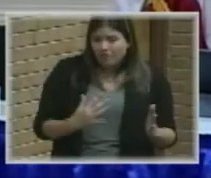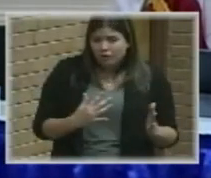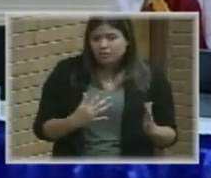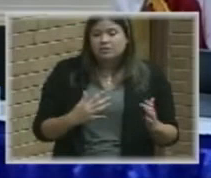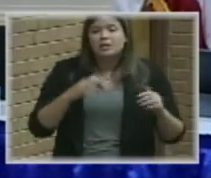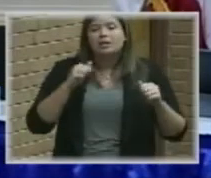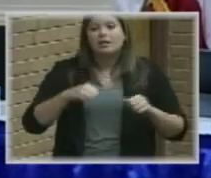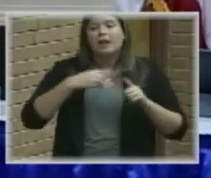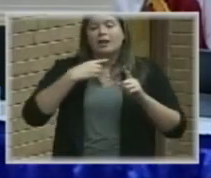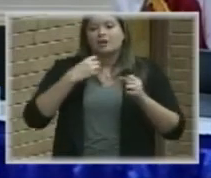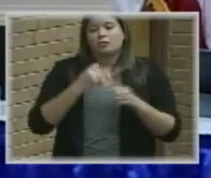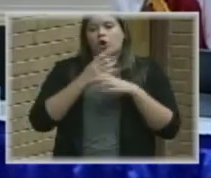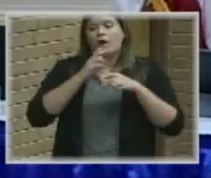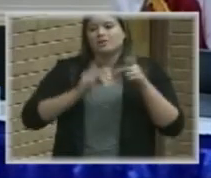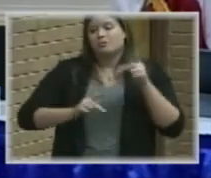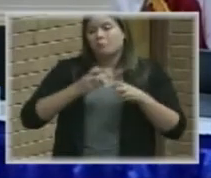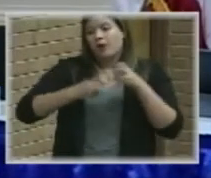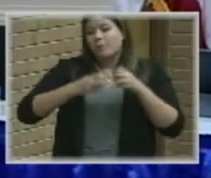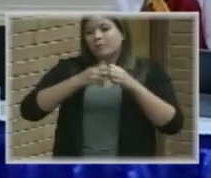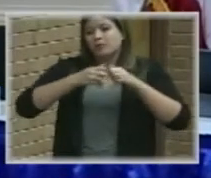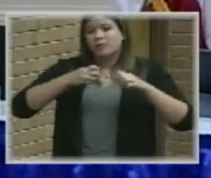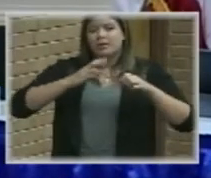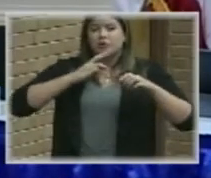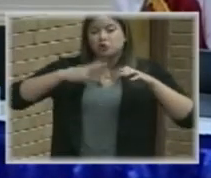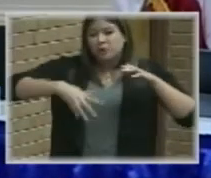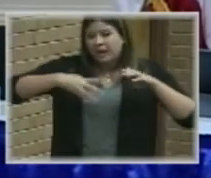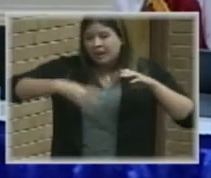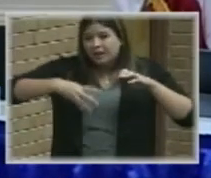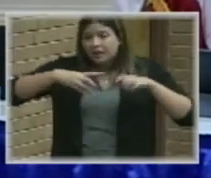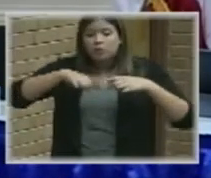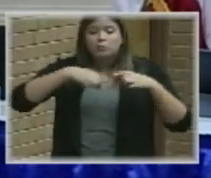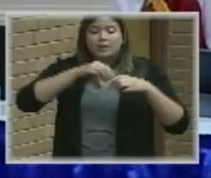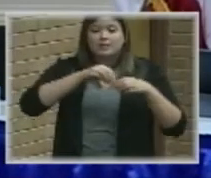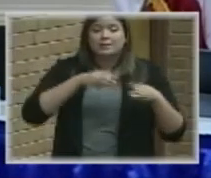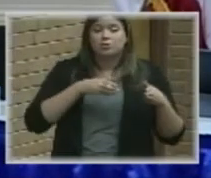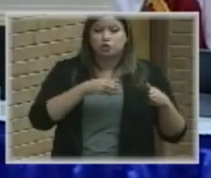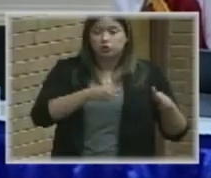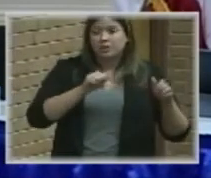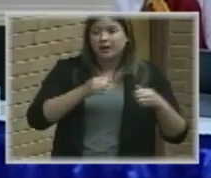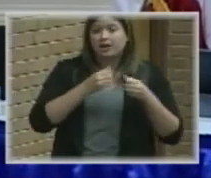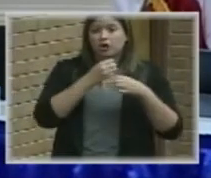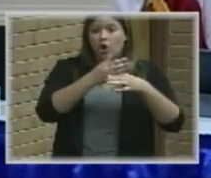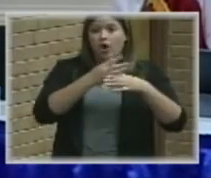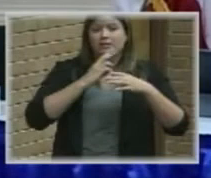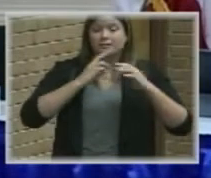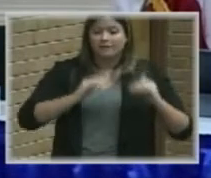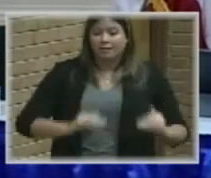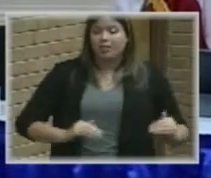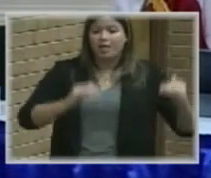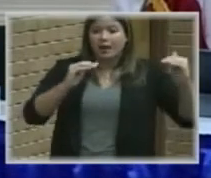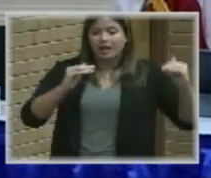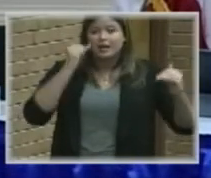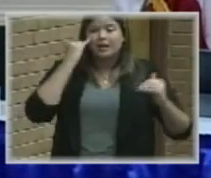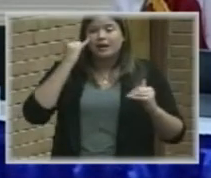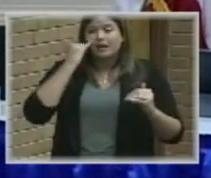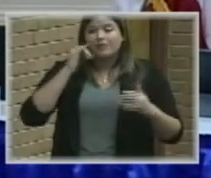drainage issues when they're in the street. They can cause neighborhood flooding if the storm drains get